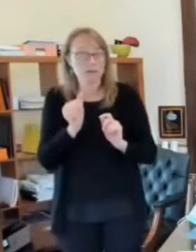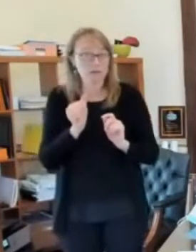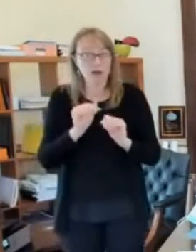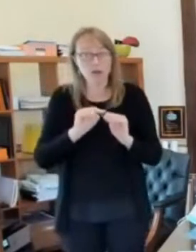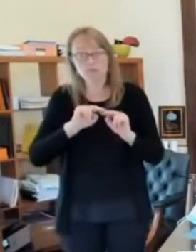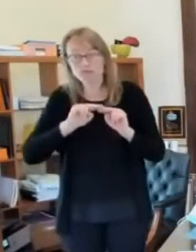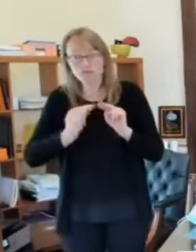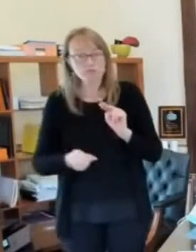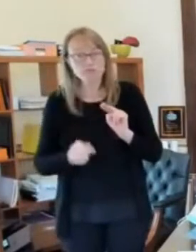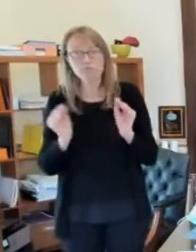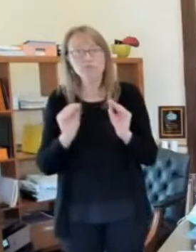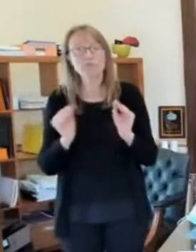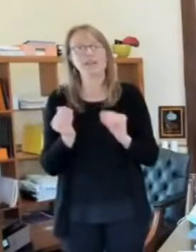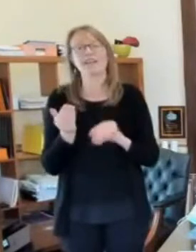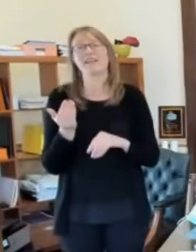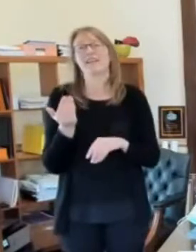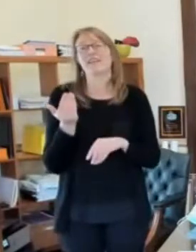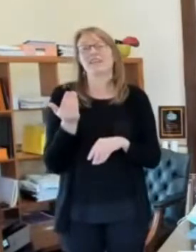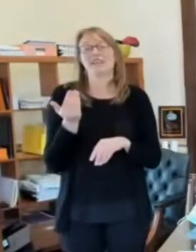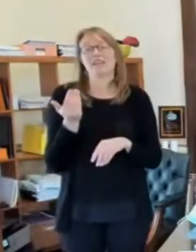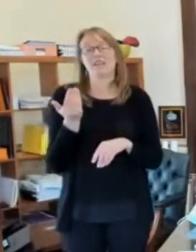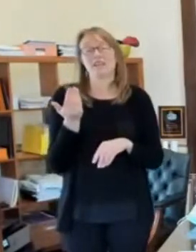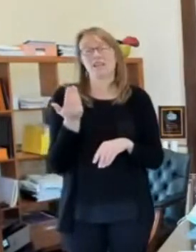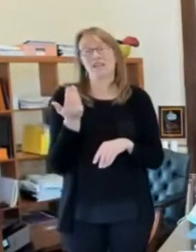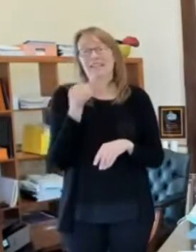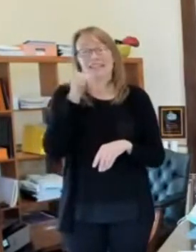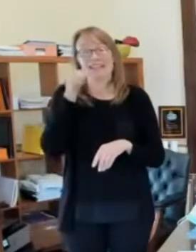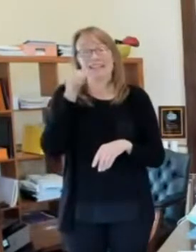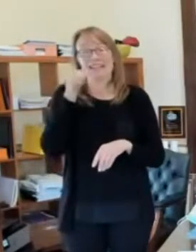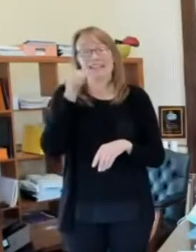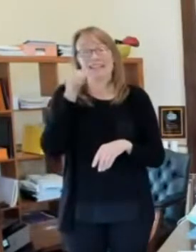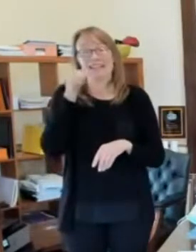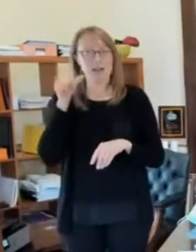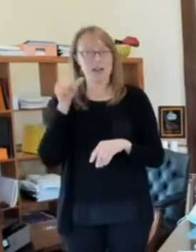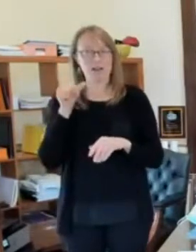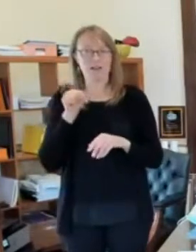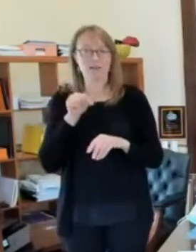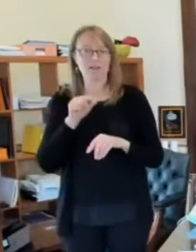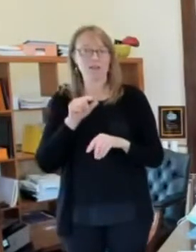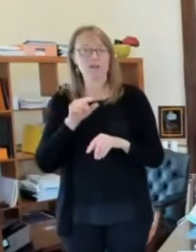cases, new cases in the city of St. Louis.